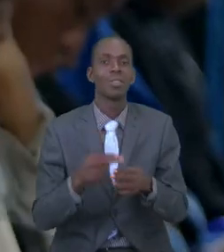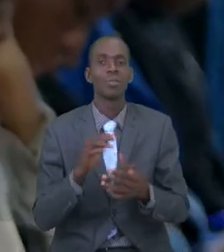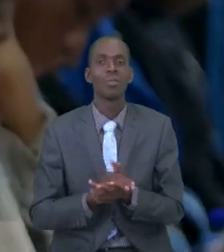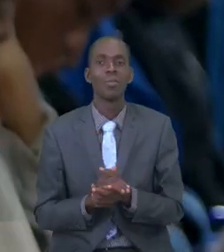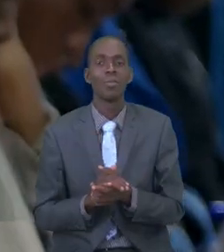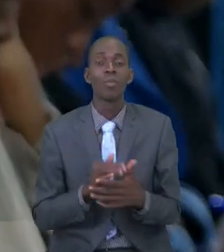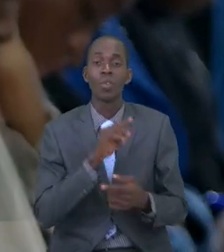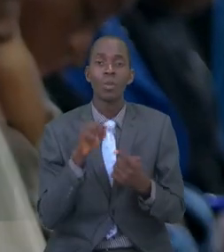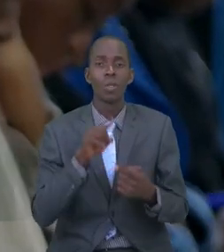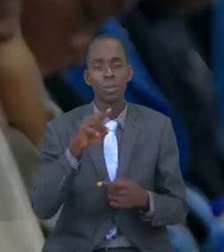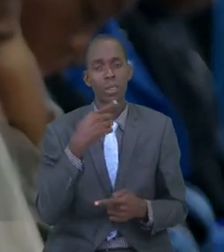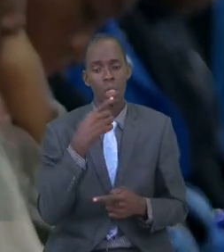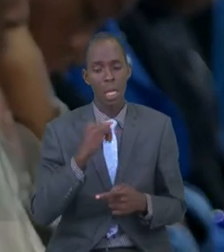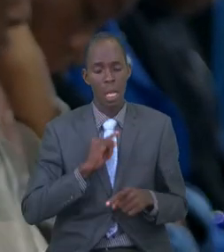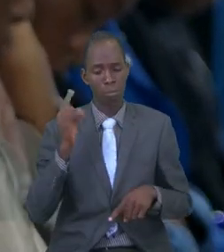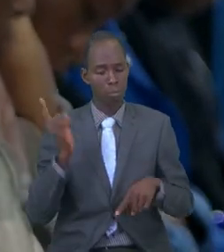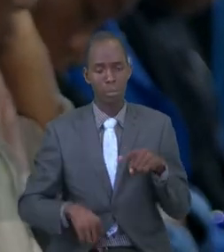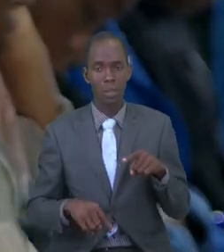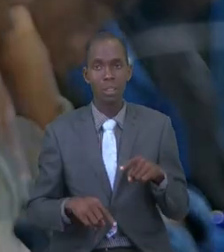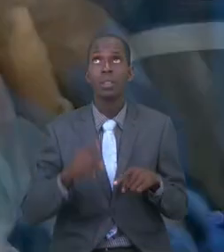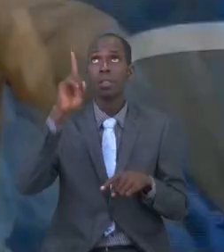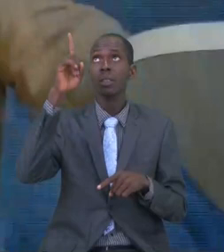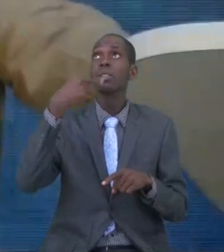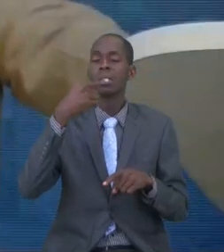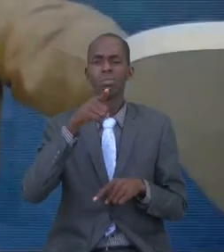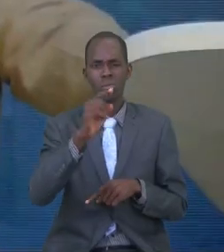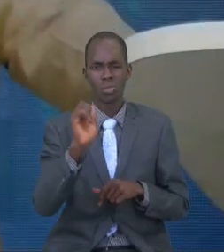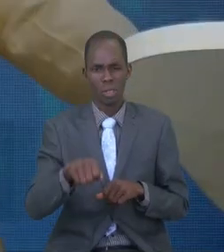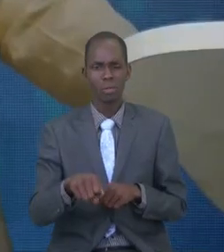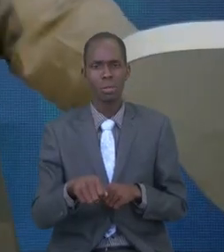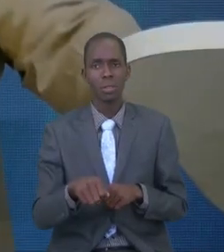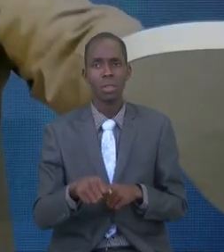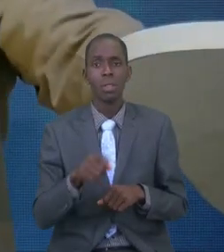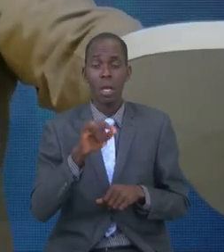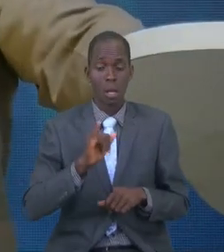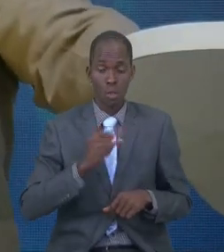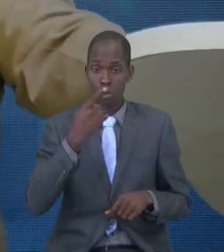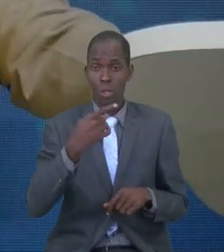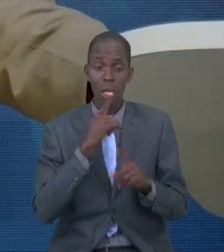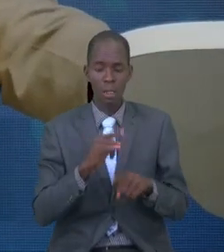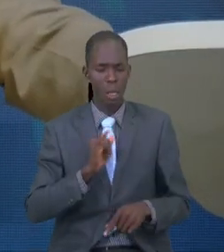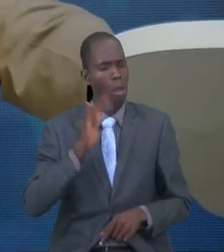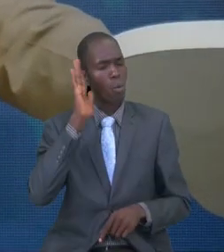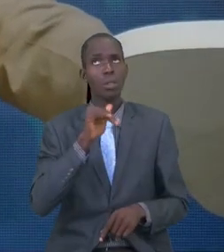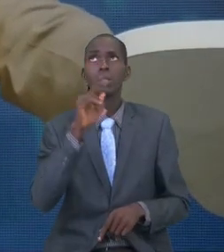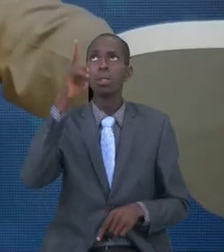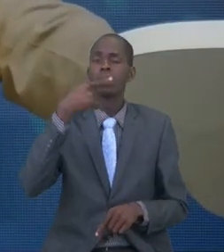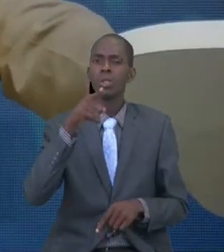Yeah. When you say, I cannot, he says, yes, you can. I will not, yes, you